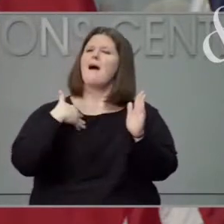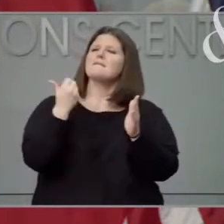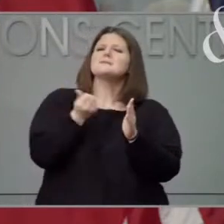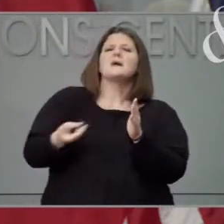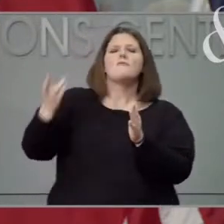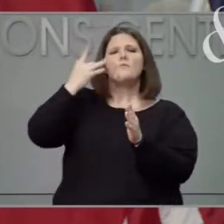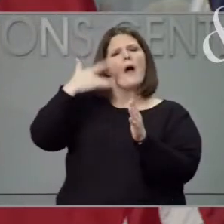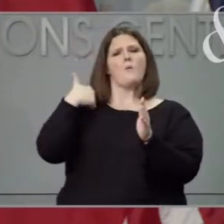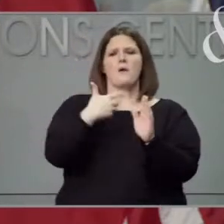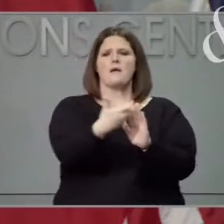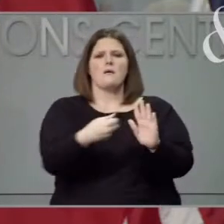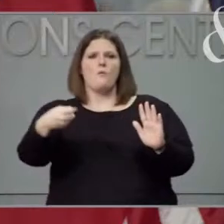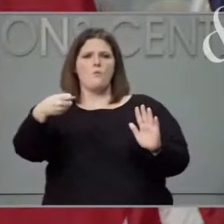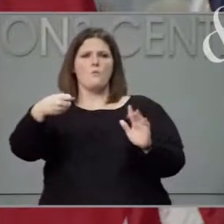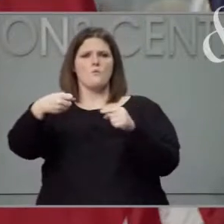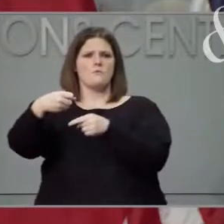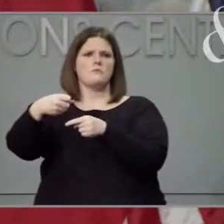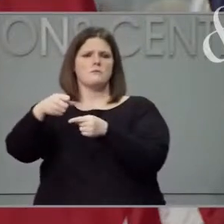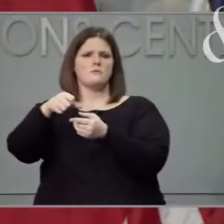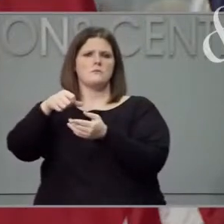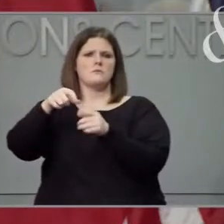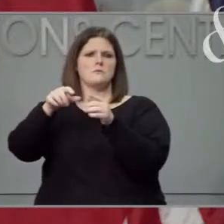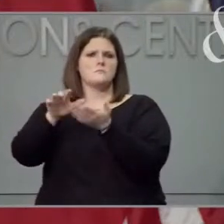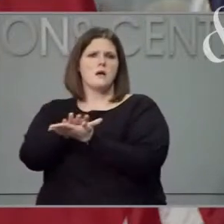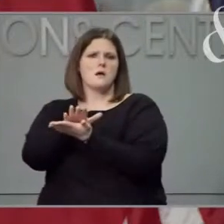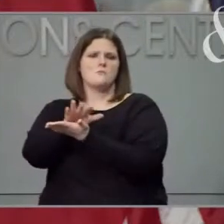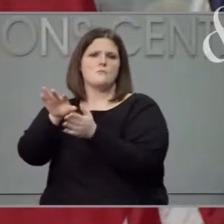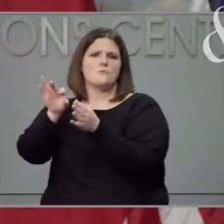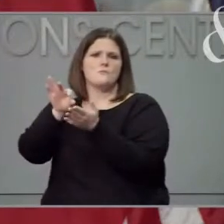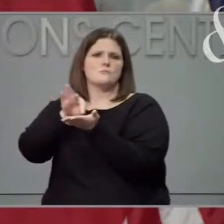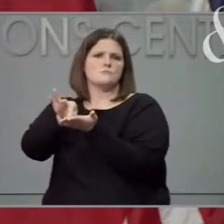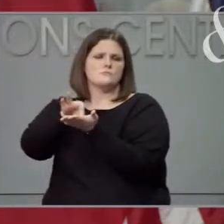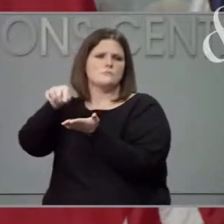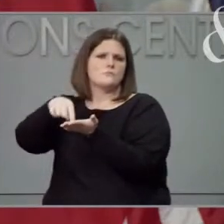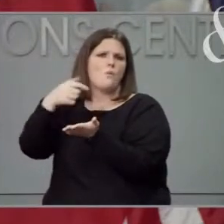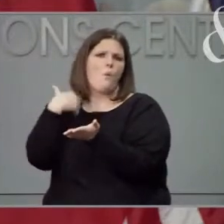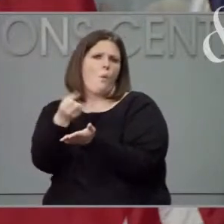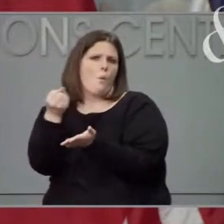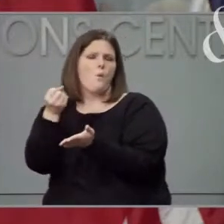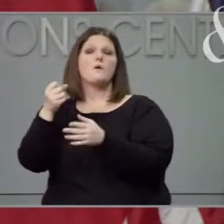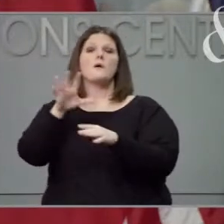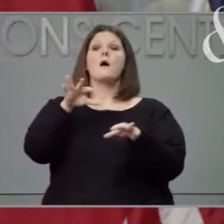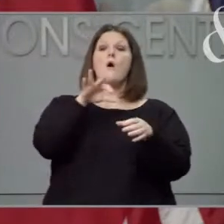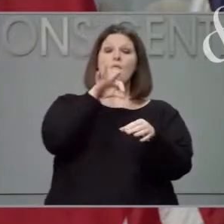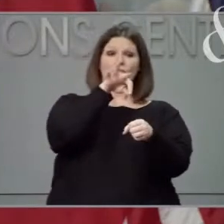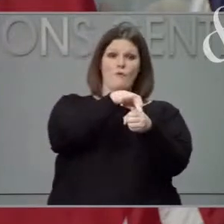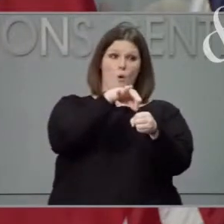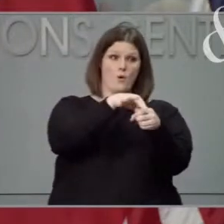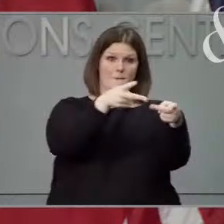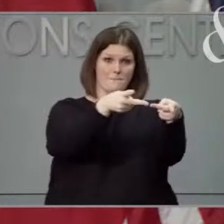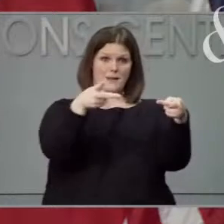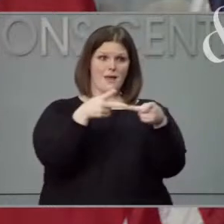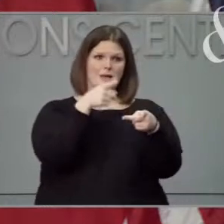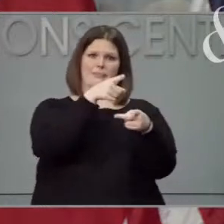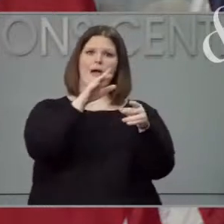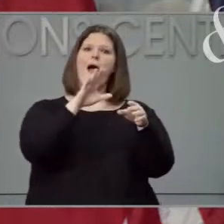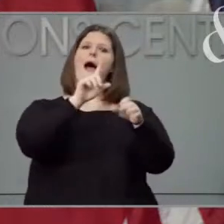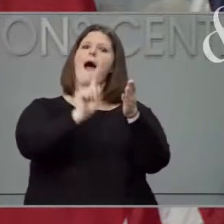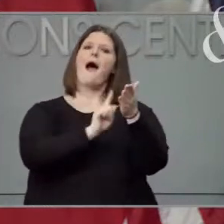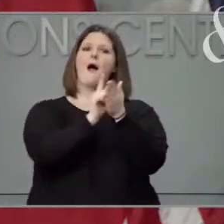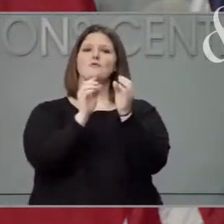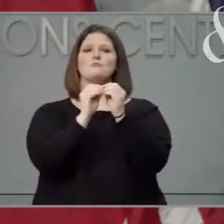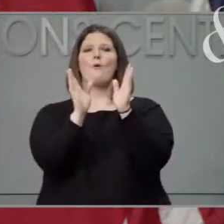several situations. Also for the voting sites that we extended their hours, they also provided provisional ballots.